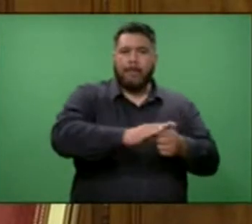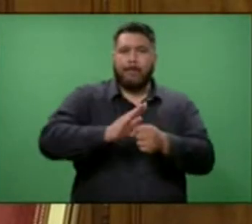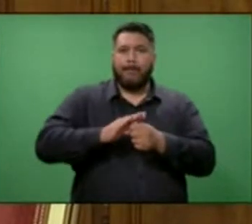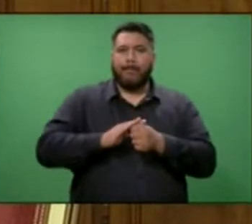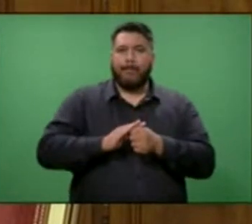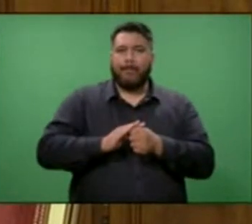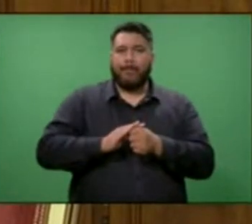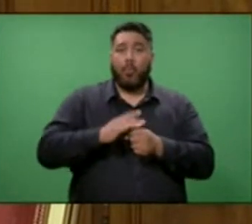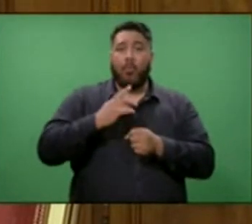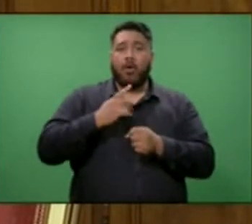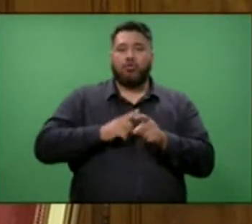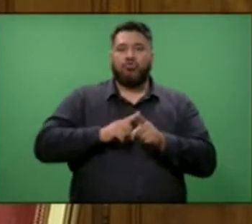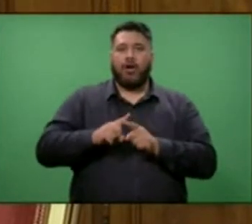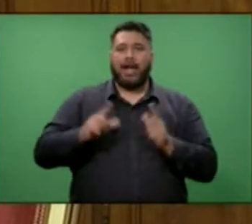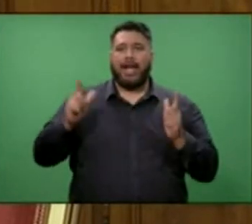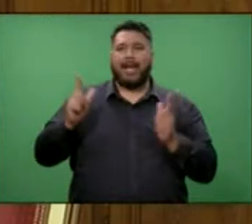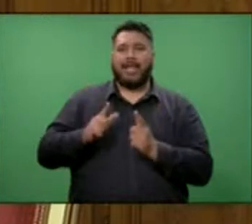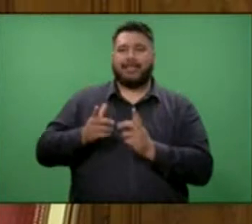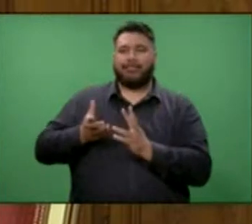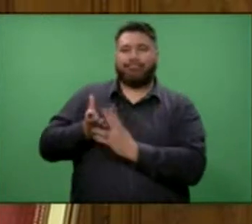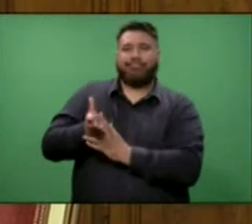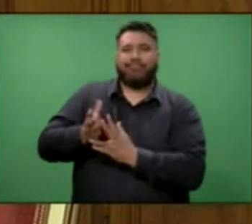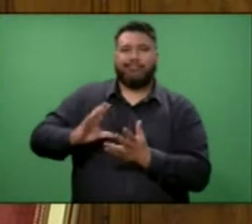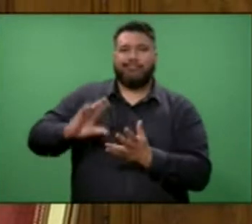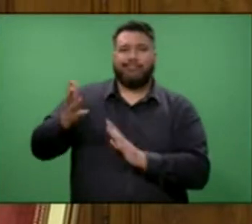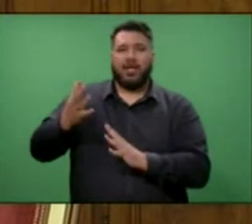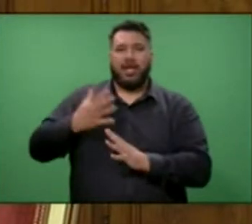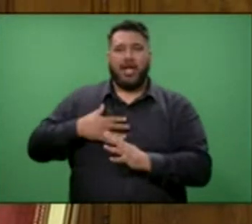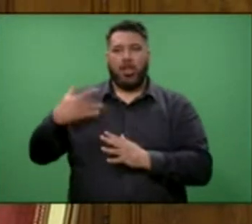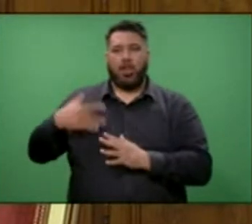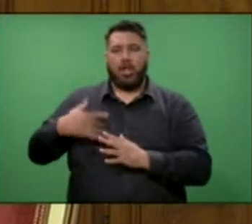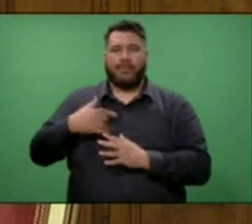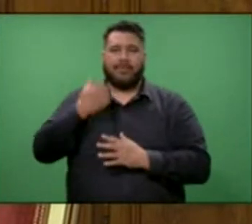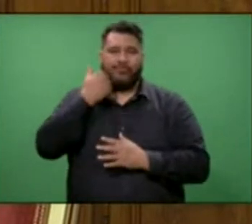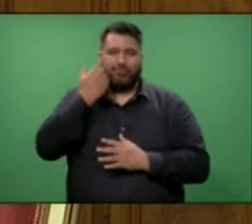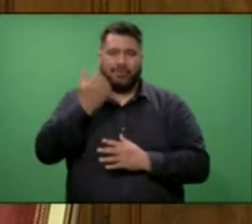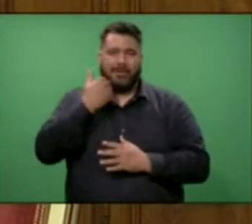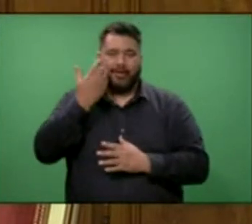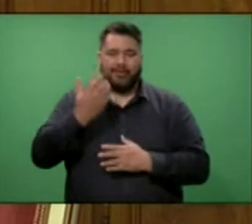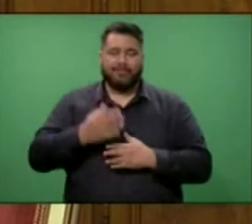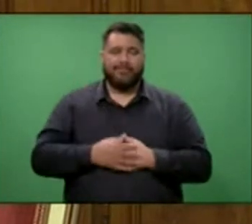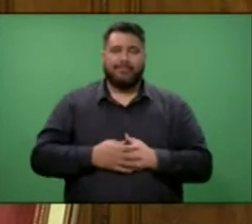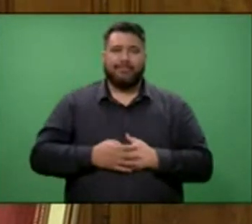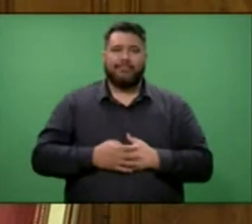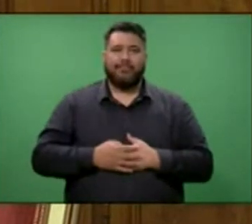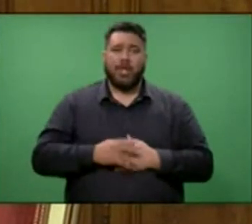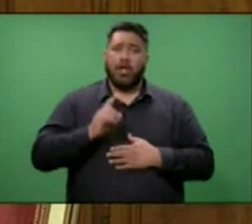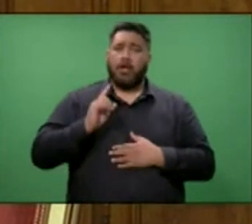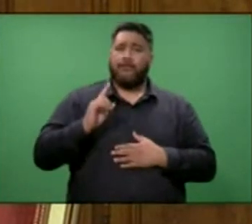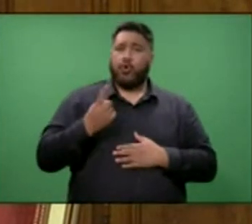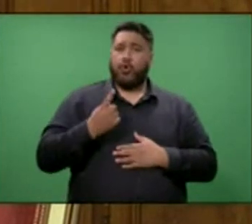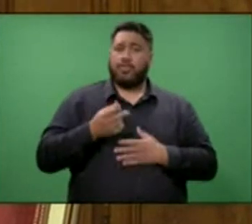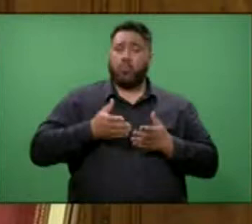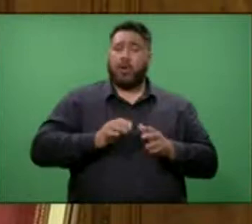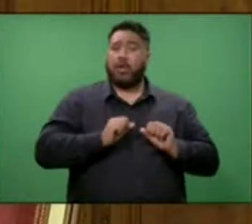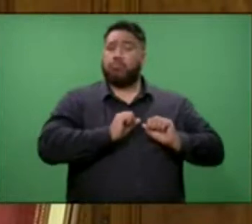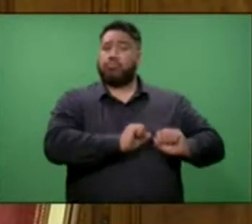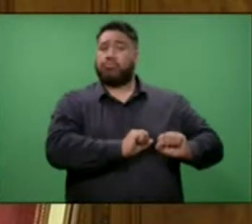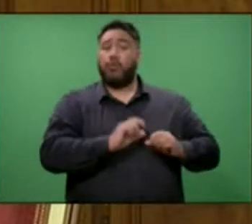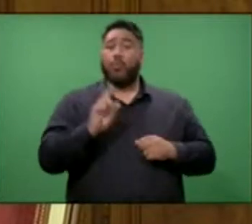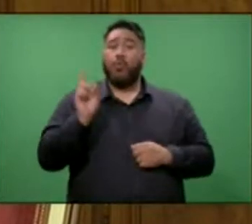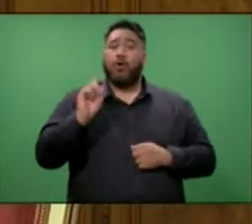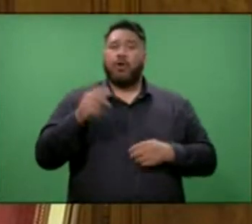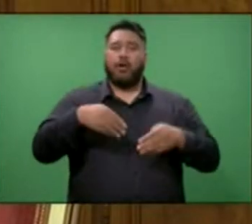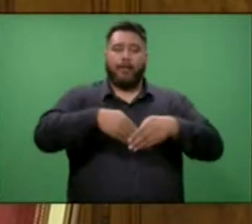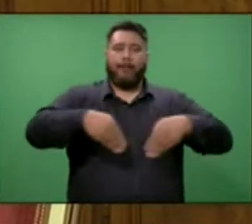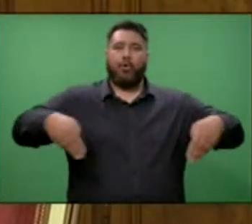disruption to the economy and to our everyday lives. The first layer of defence is our border.